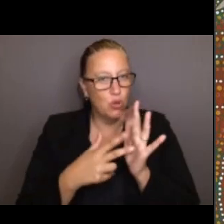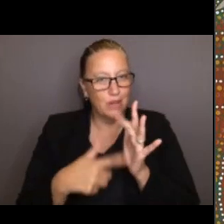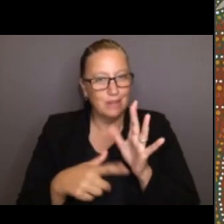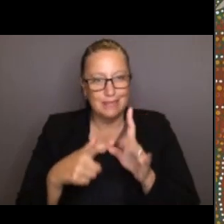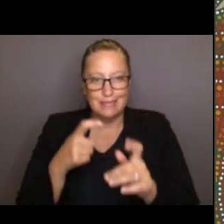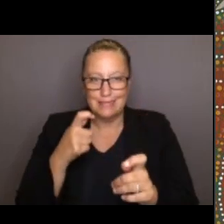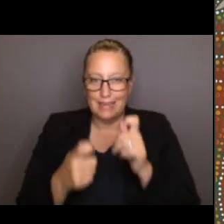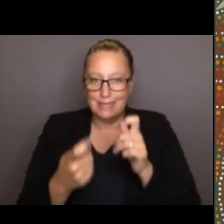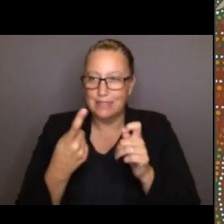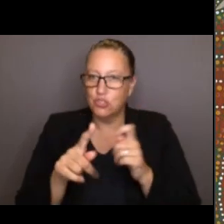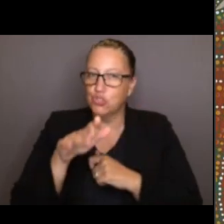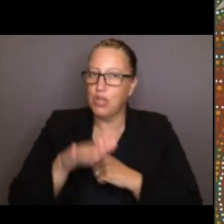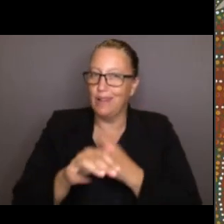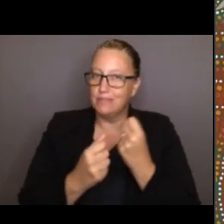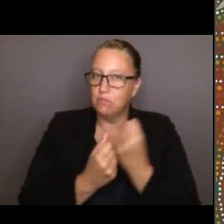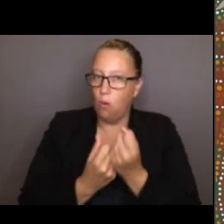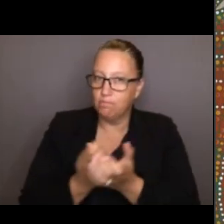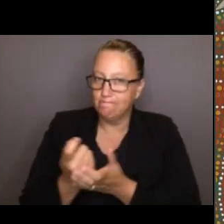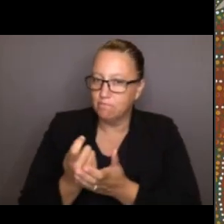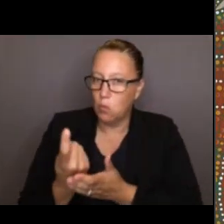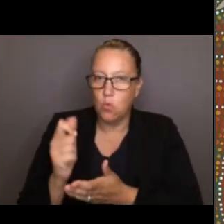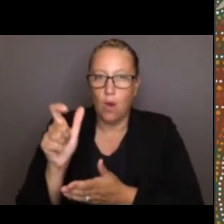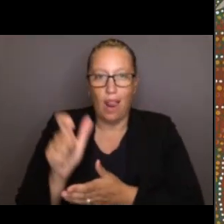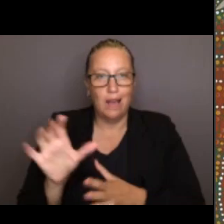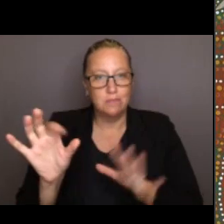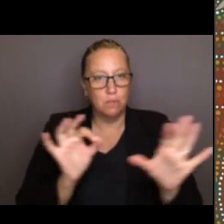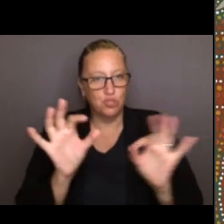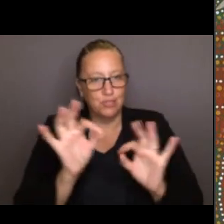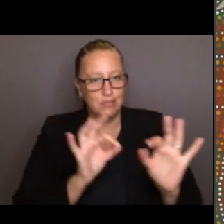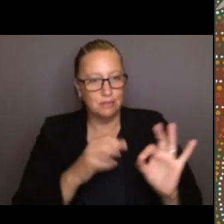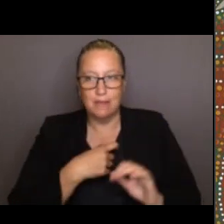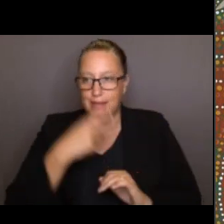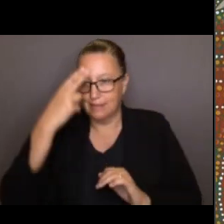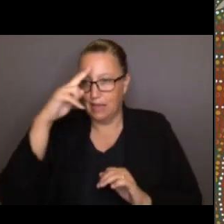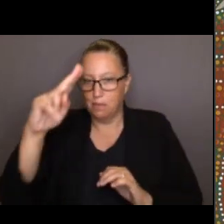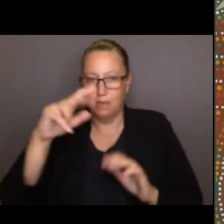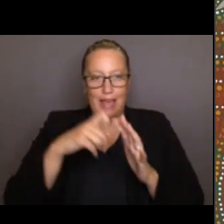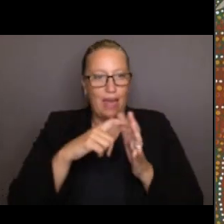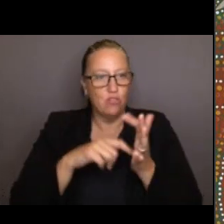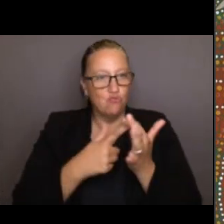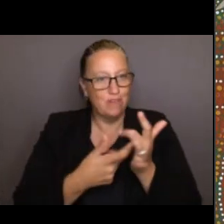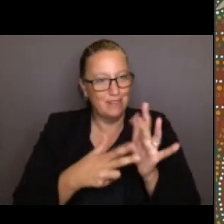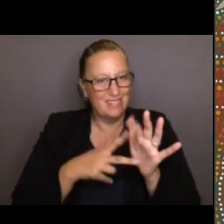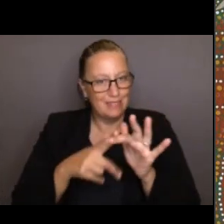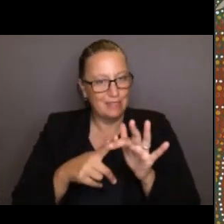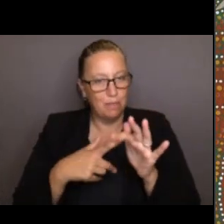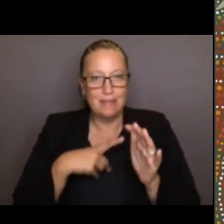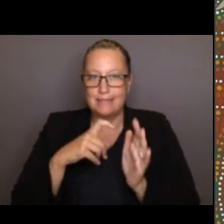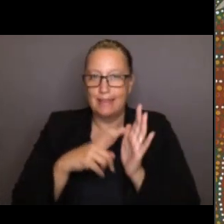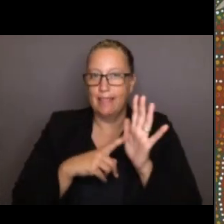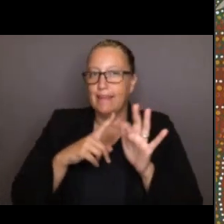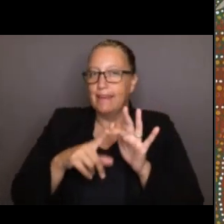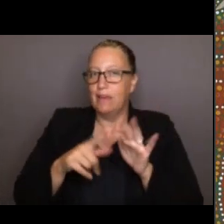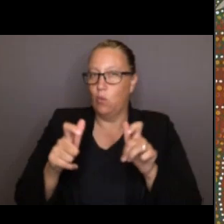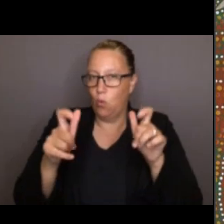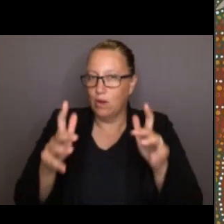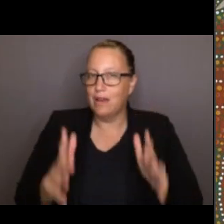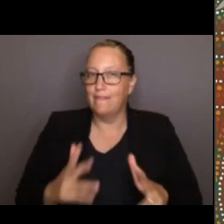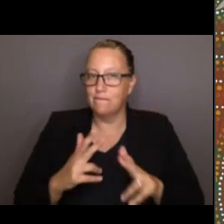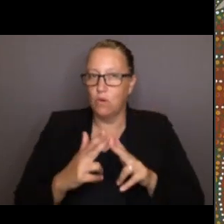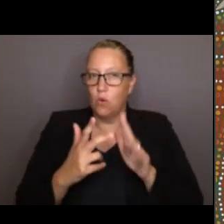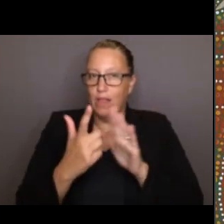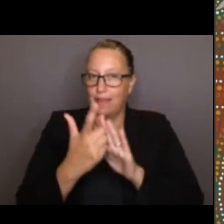clients' options? My name is Catherine Gorter and I'm the Community Legal Education and Engagement Coordinator at Legal Aid